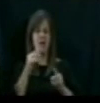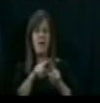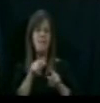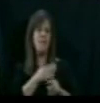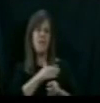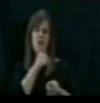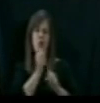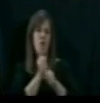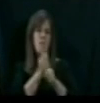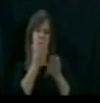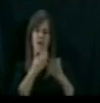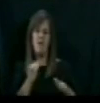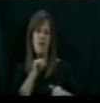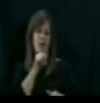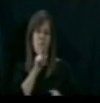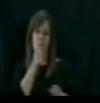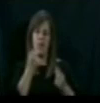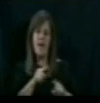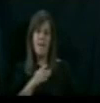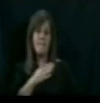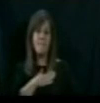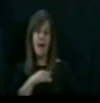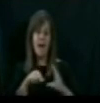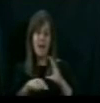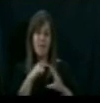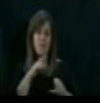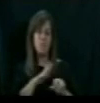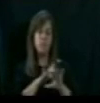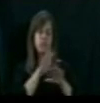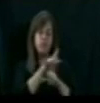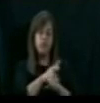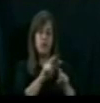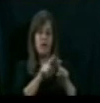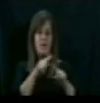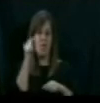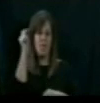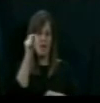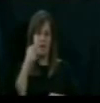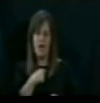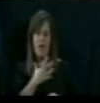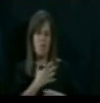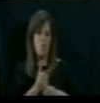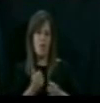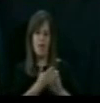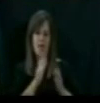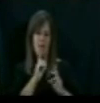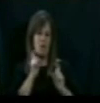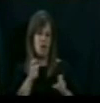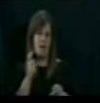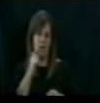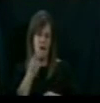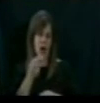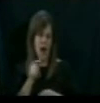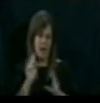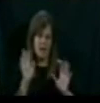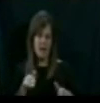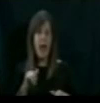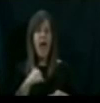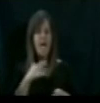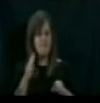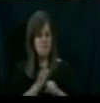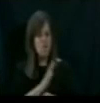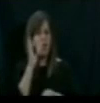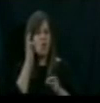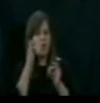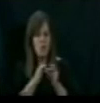doesn't exist. My inbox is flooded with conspiracy theories, and I've run out of tinfoil to donate for hats. I have full faith that this school